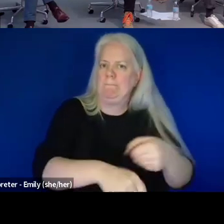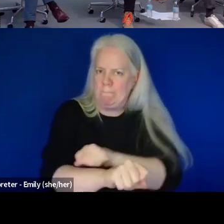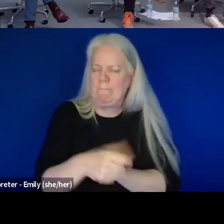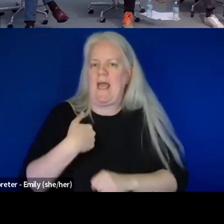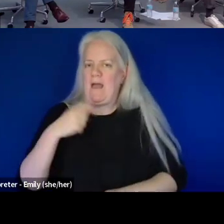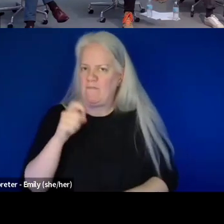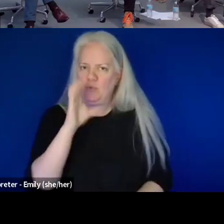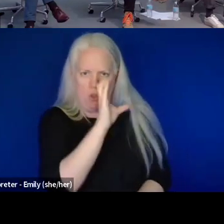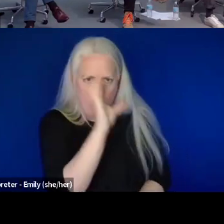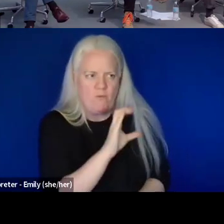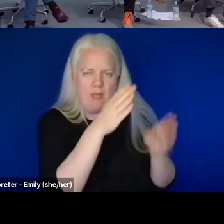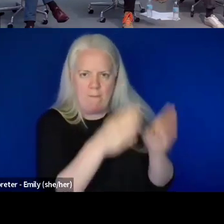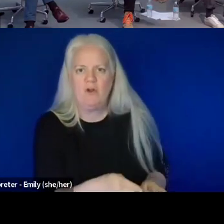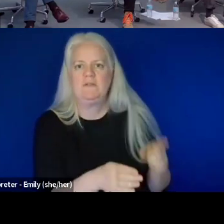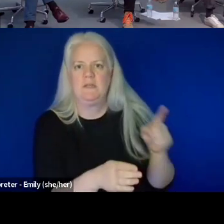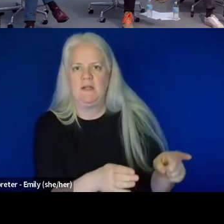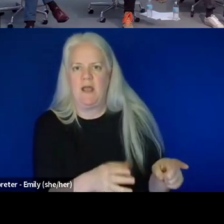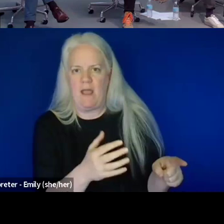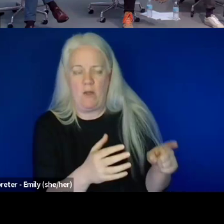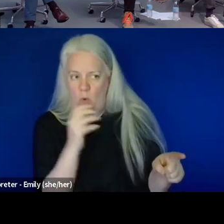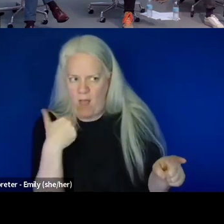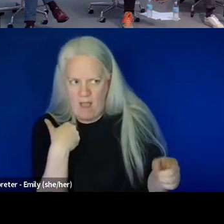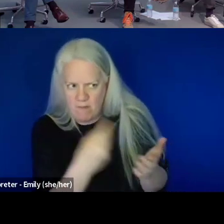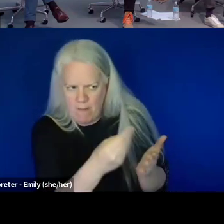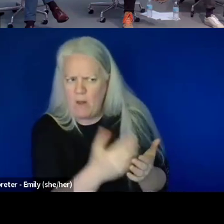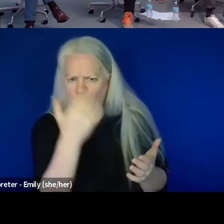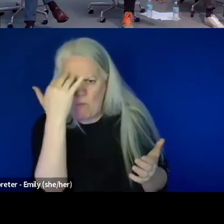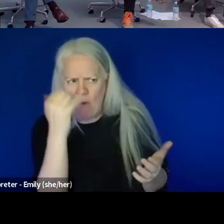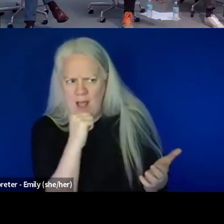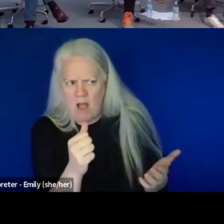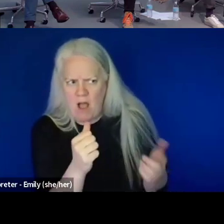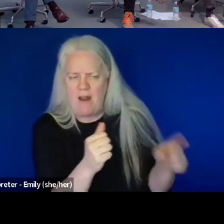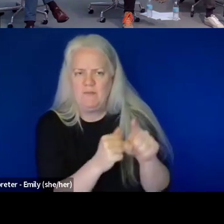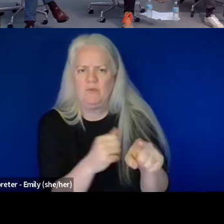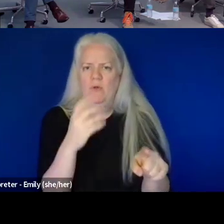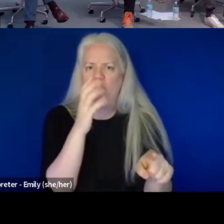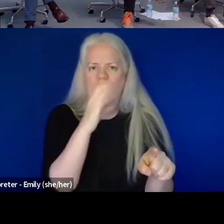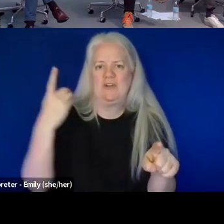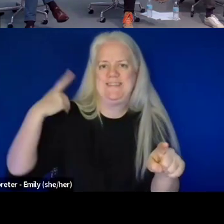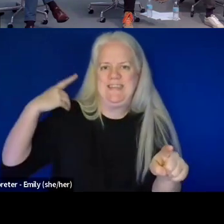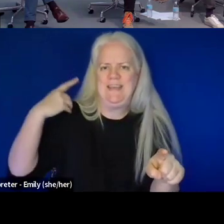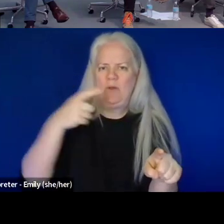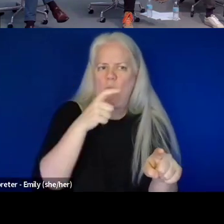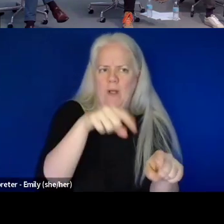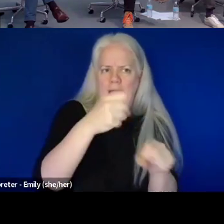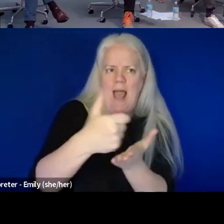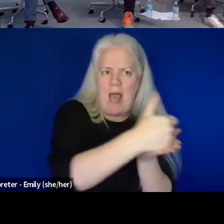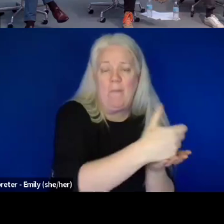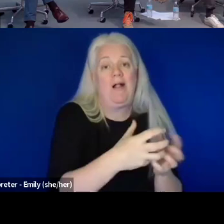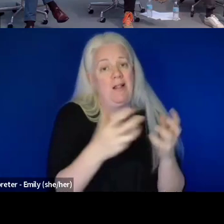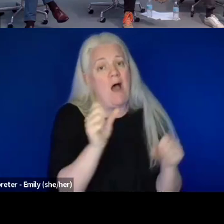figure out like why they don't have any funding. I've got to go find the deans who can help with that. I've got to go like, that's a bunch of like headache